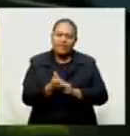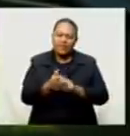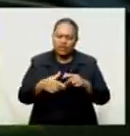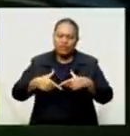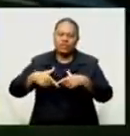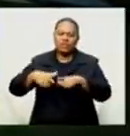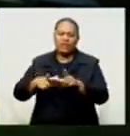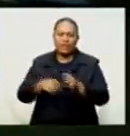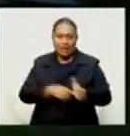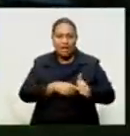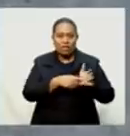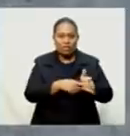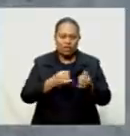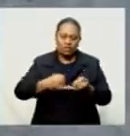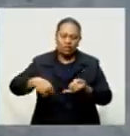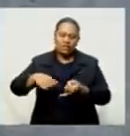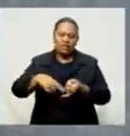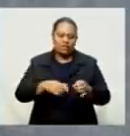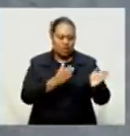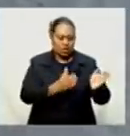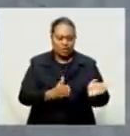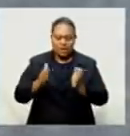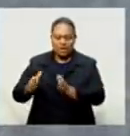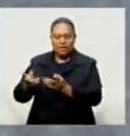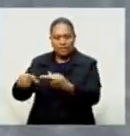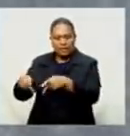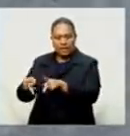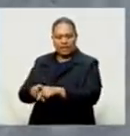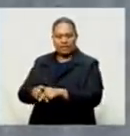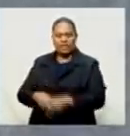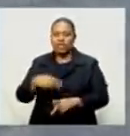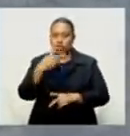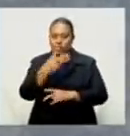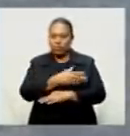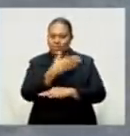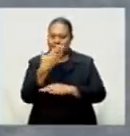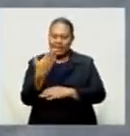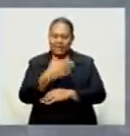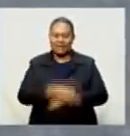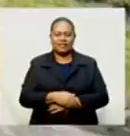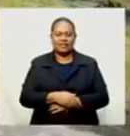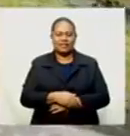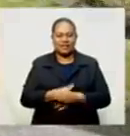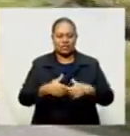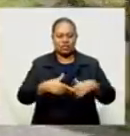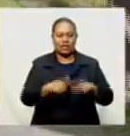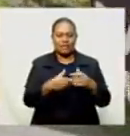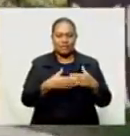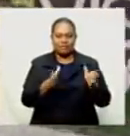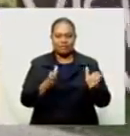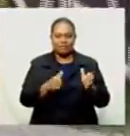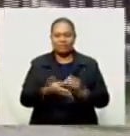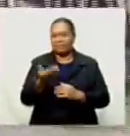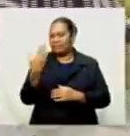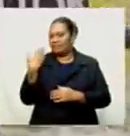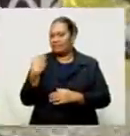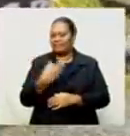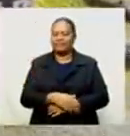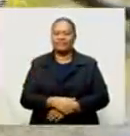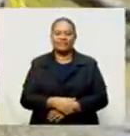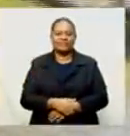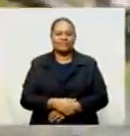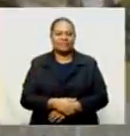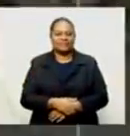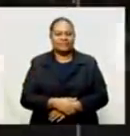from Lautoka and the Suva containment areas during the 2-day travel window earlier. Josiah Nanunga,